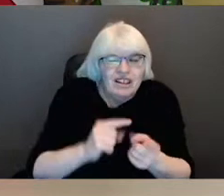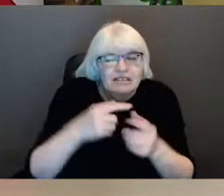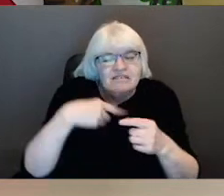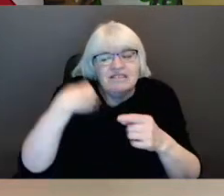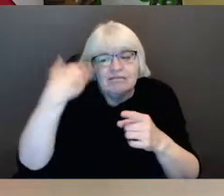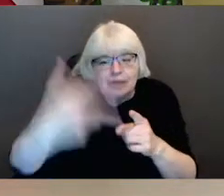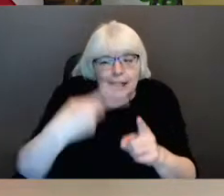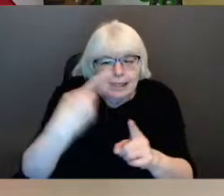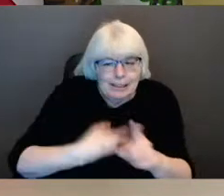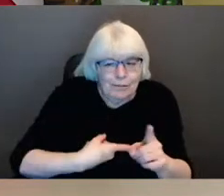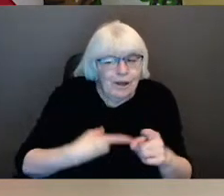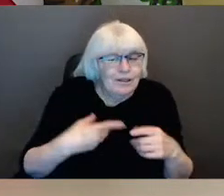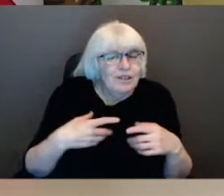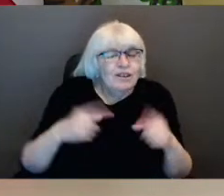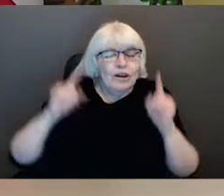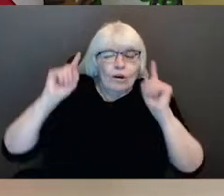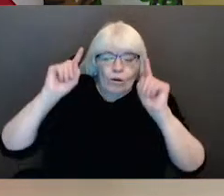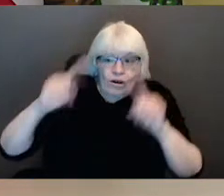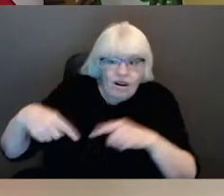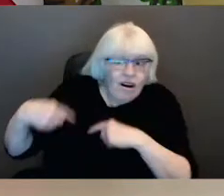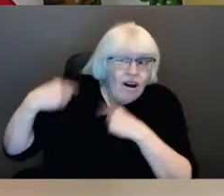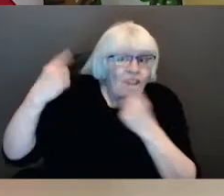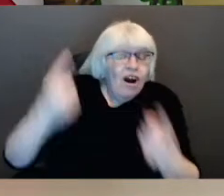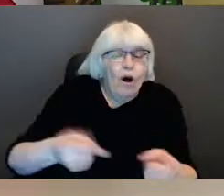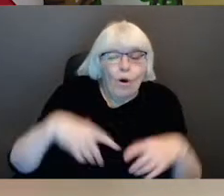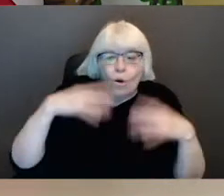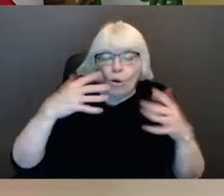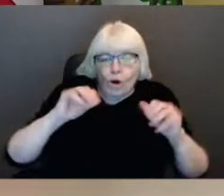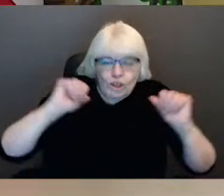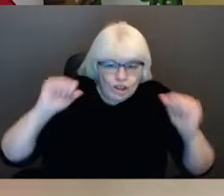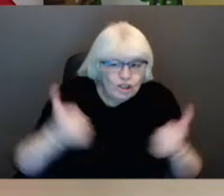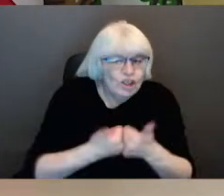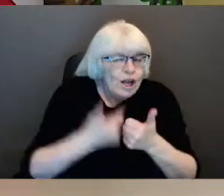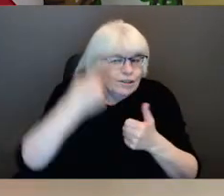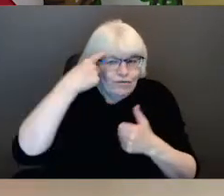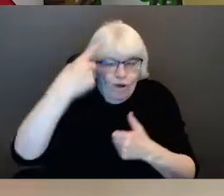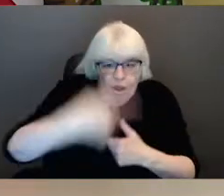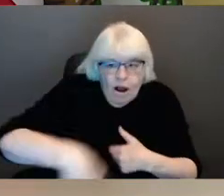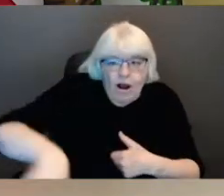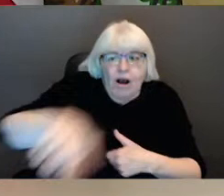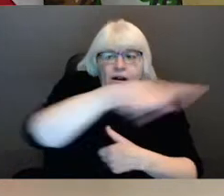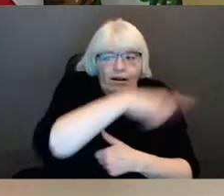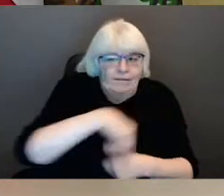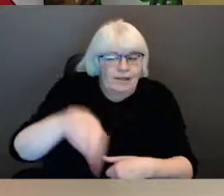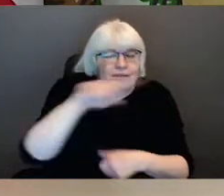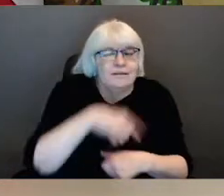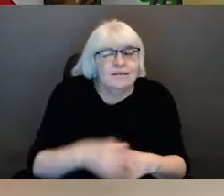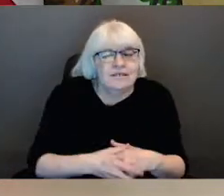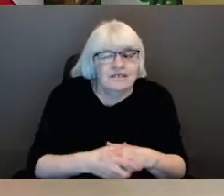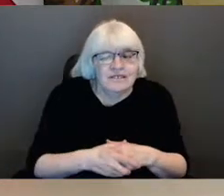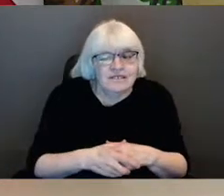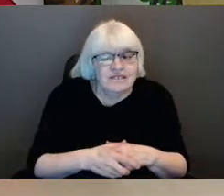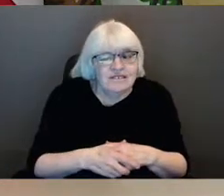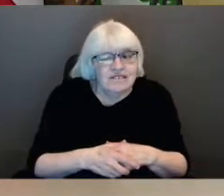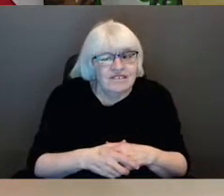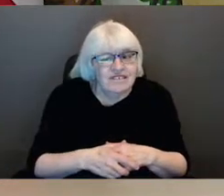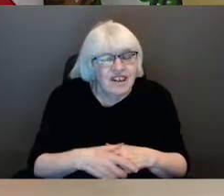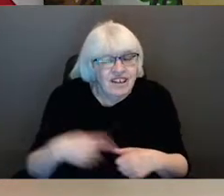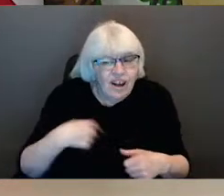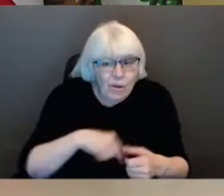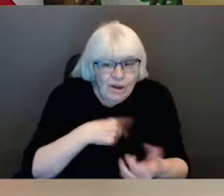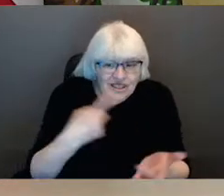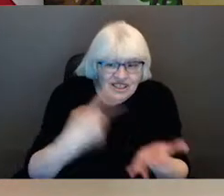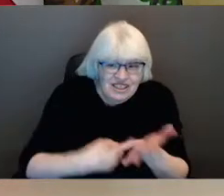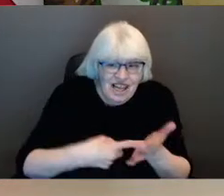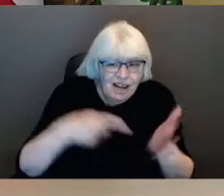in different ways. And while we talk about walking out of this wave at times, although tired and